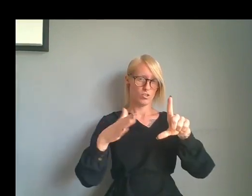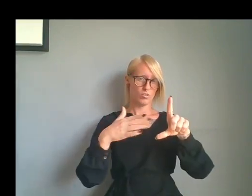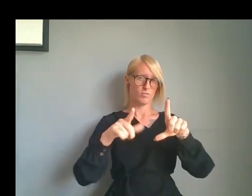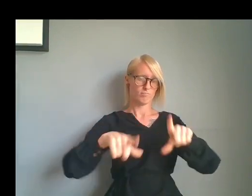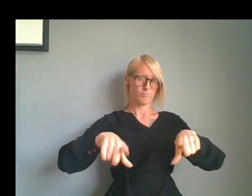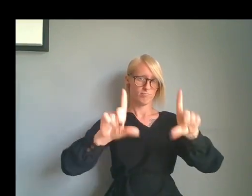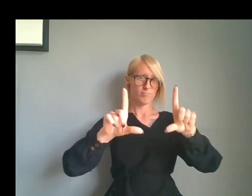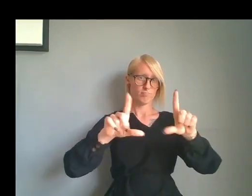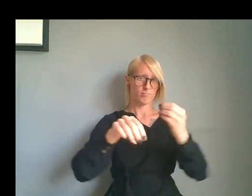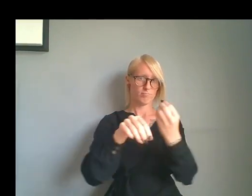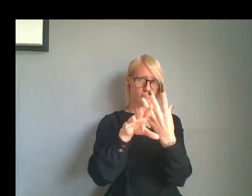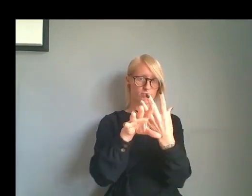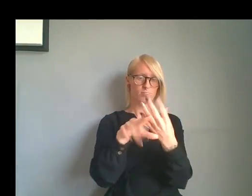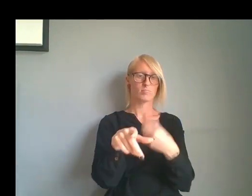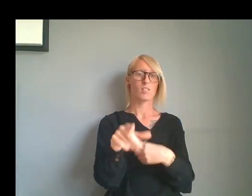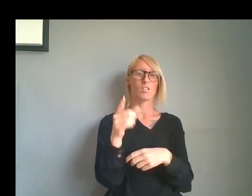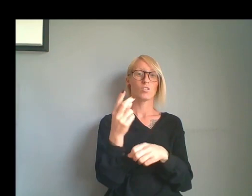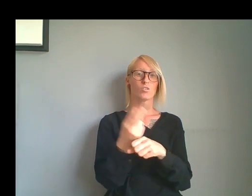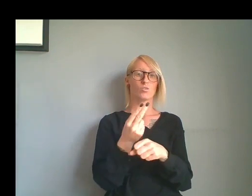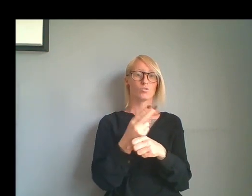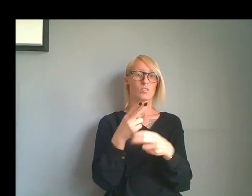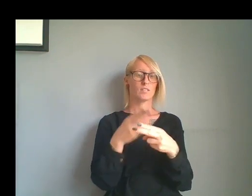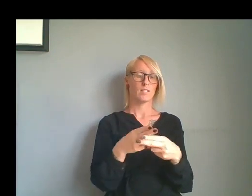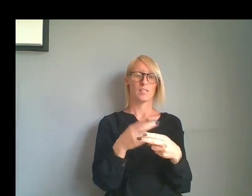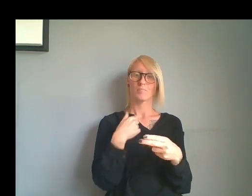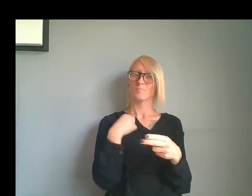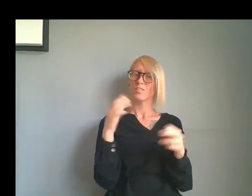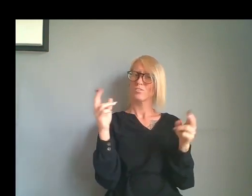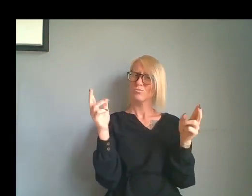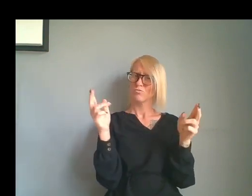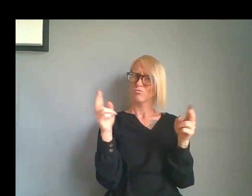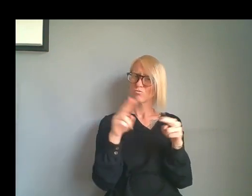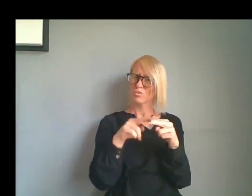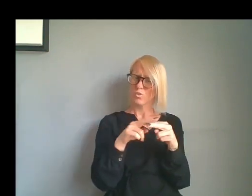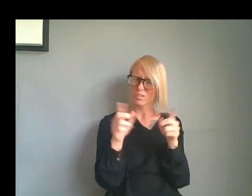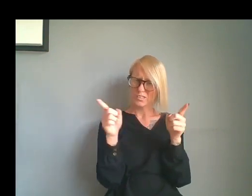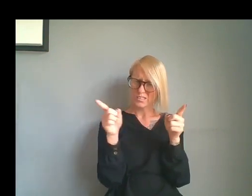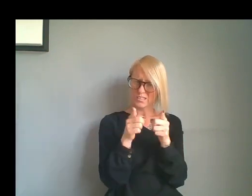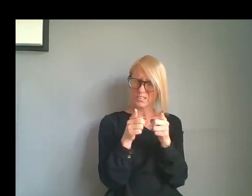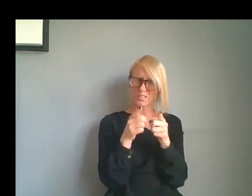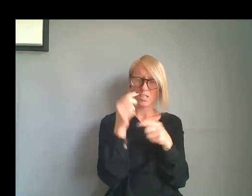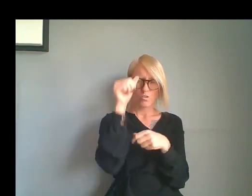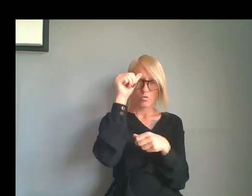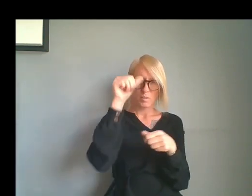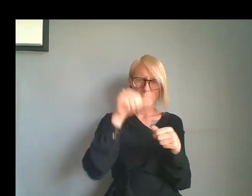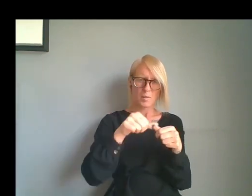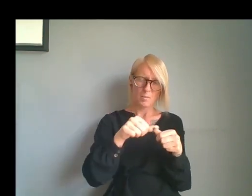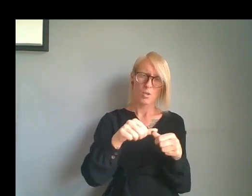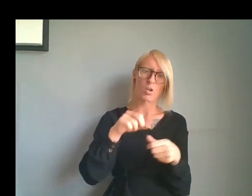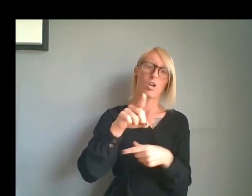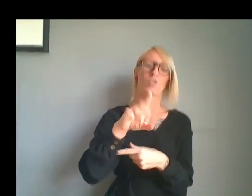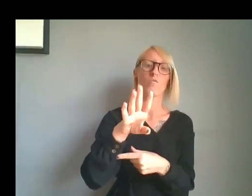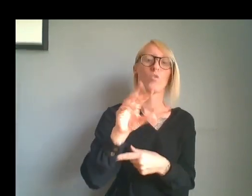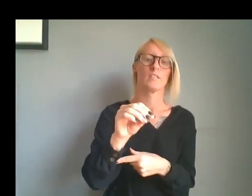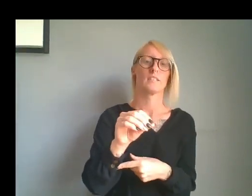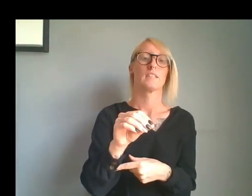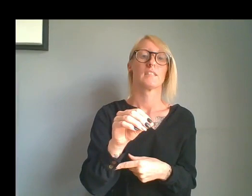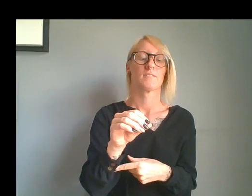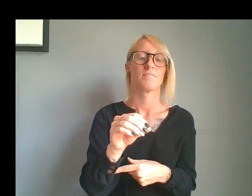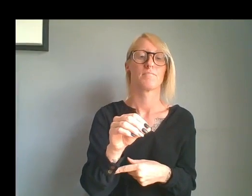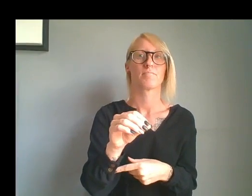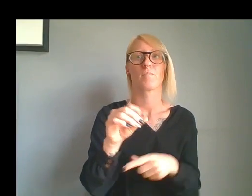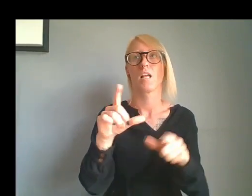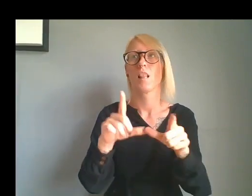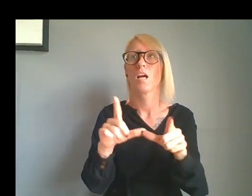Your username, you want to keep it short because remember, you have 140 characters. So I just showed you that example where I